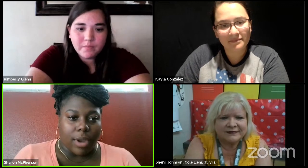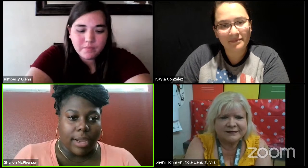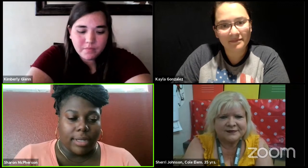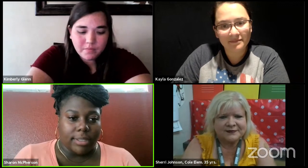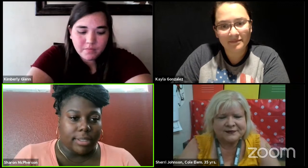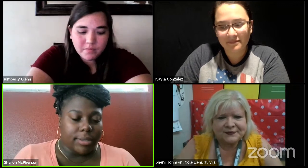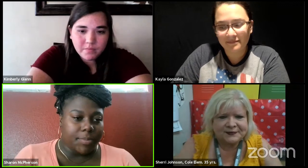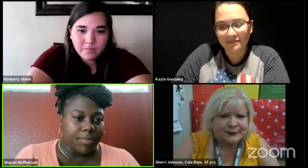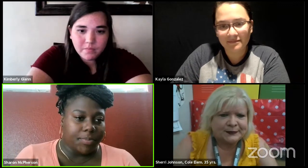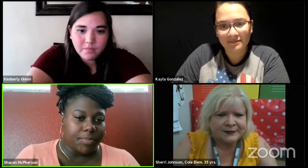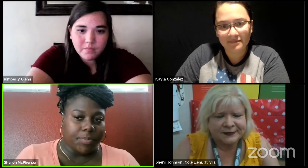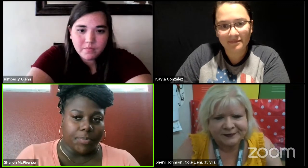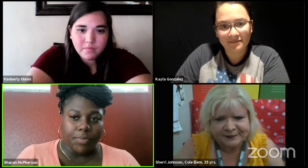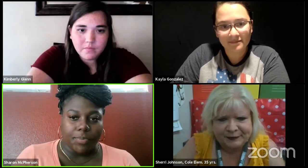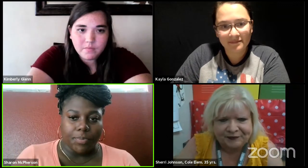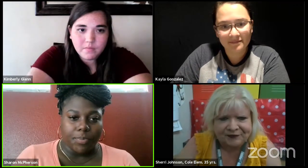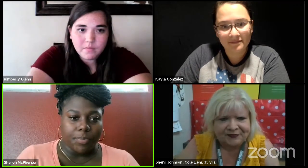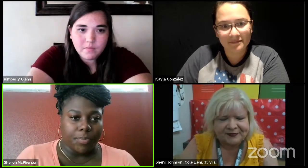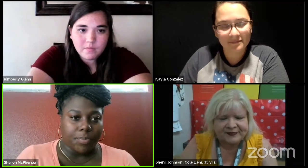All right.